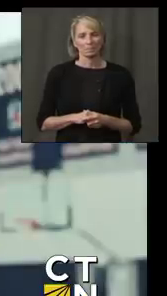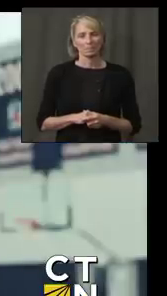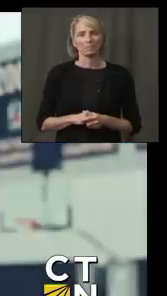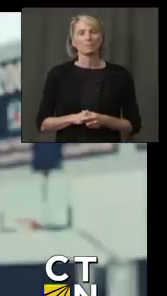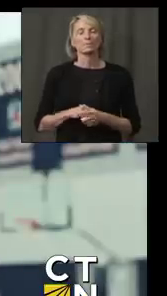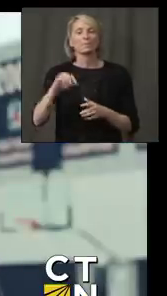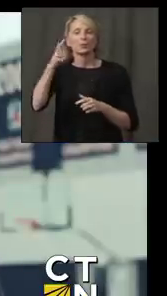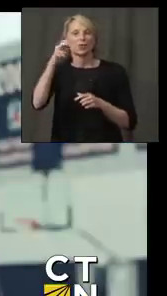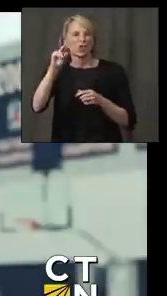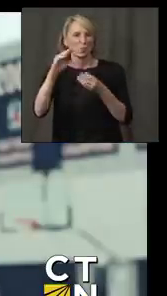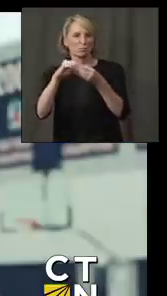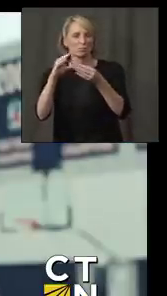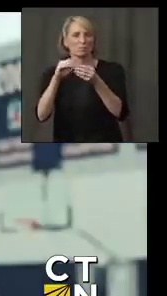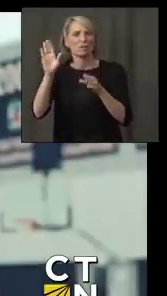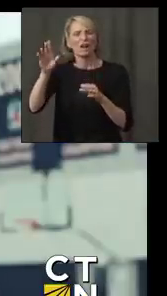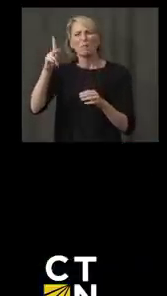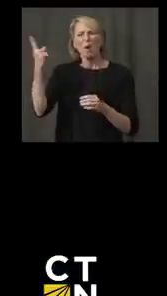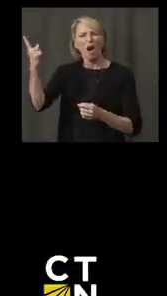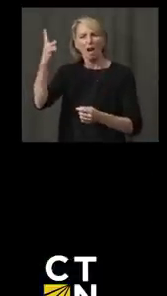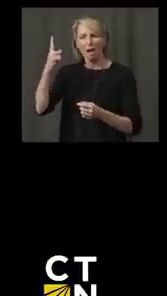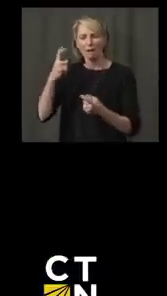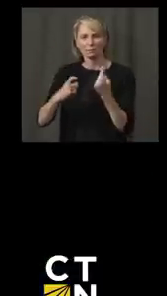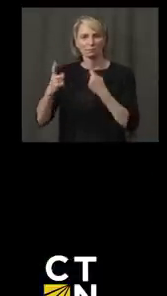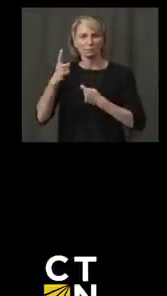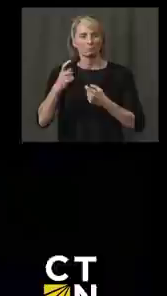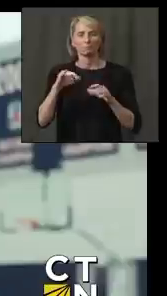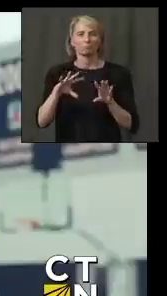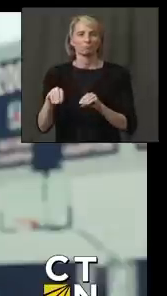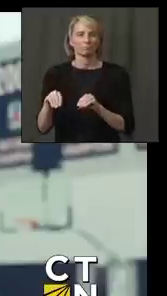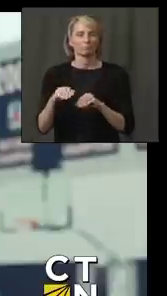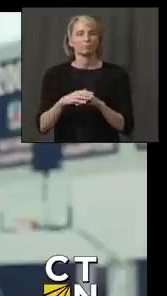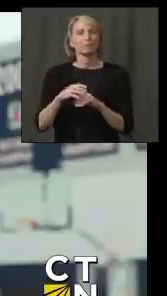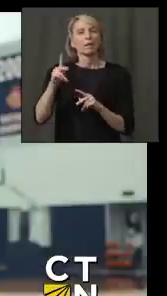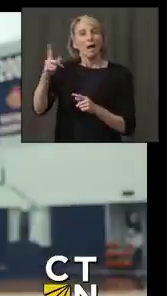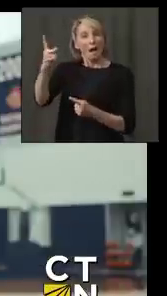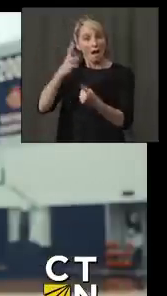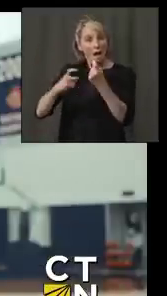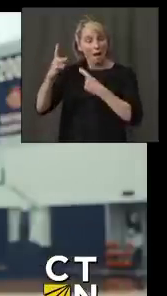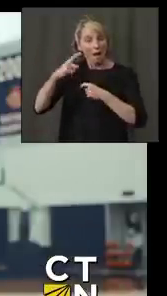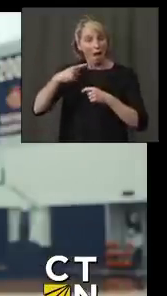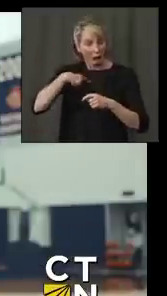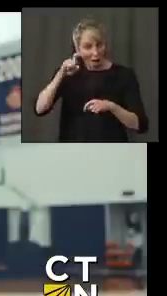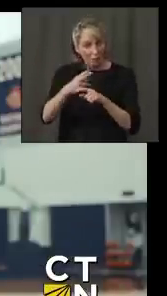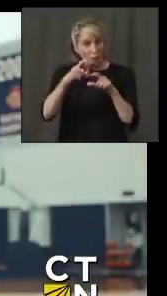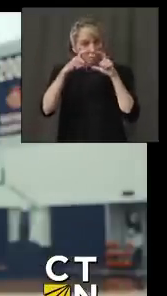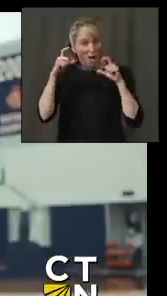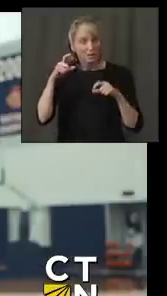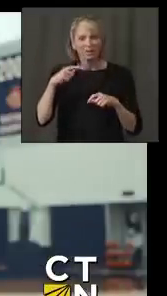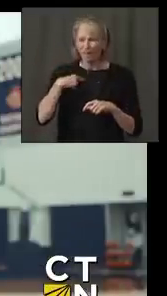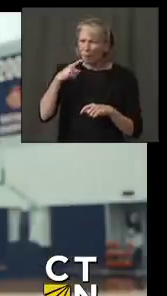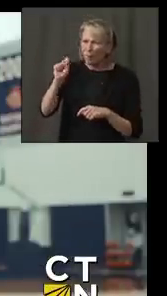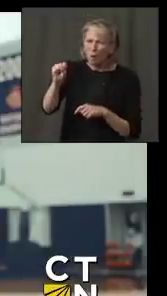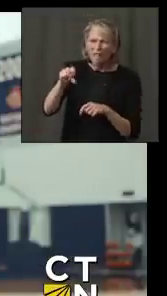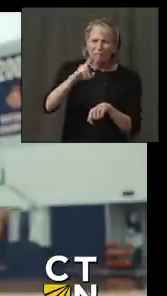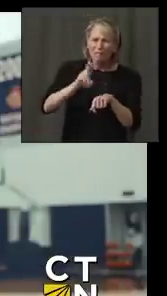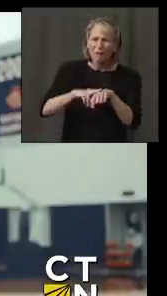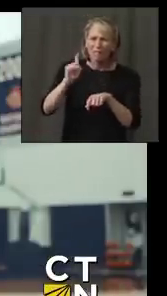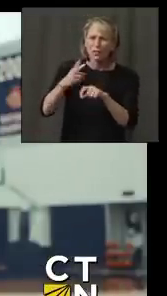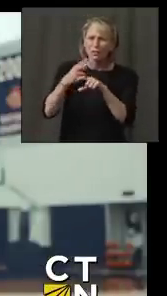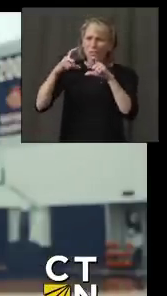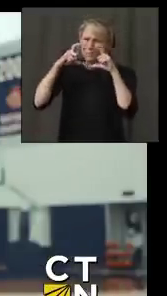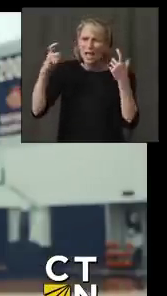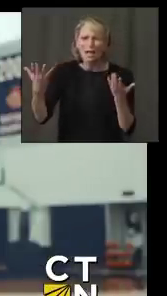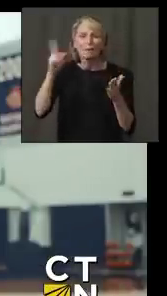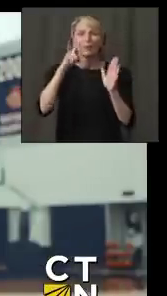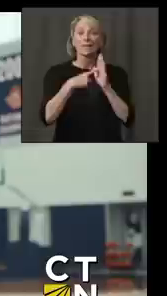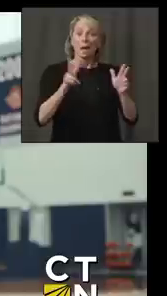People ask me all the time, Gino, do I have to wear a mask? Yeah, you got to wear a mask. They say defense